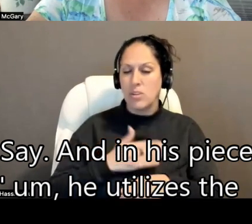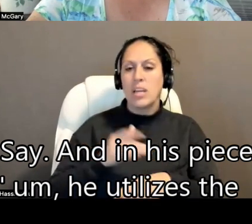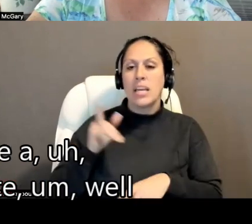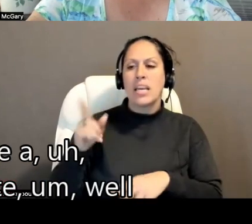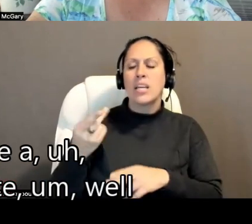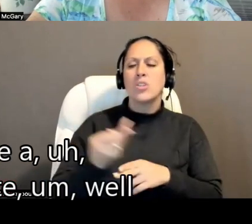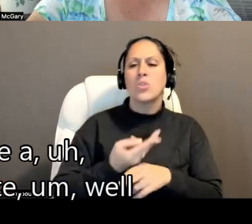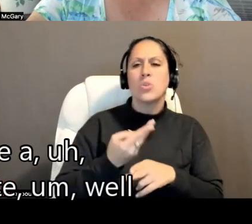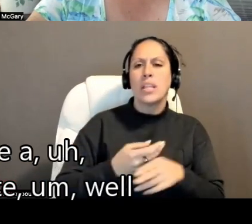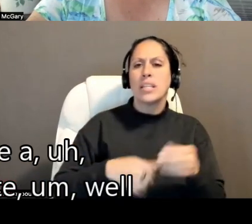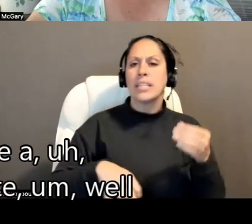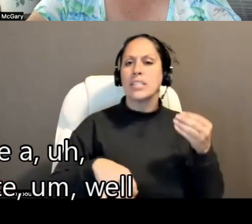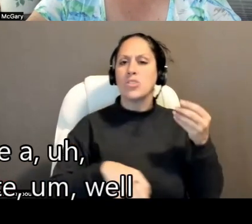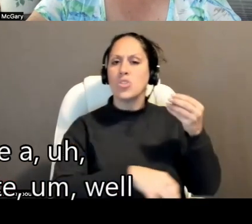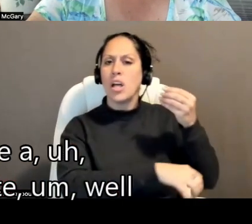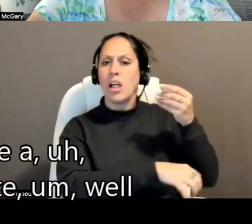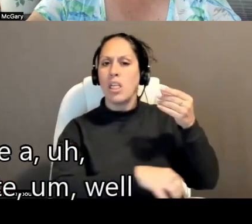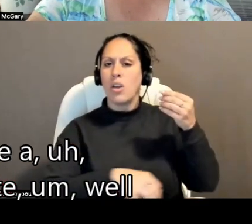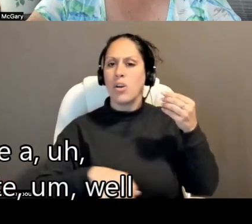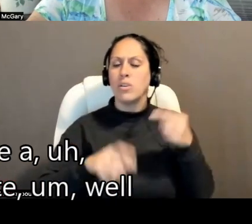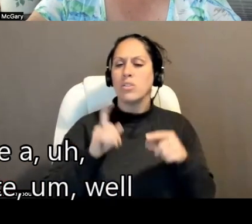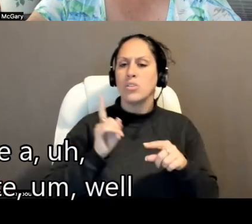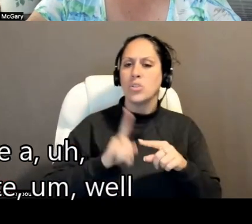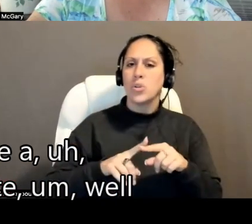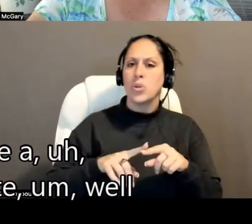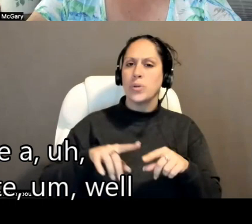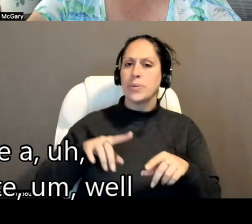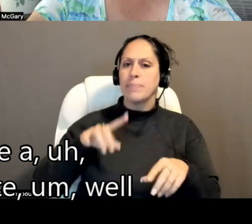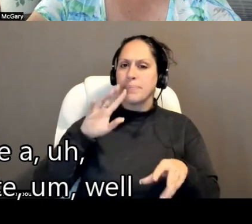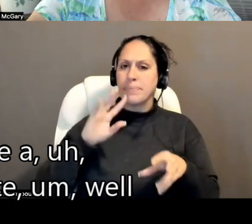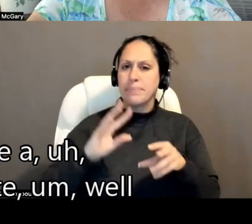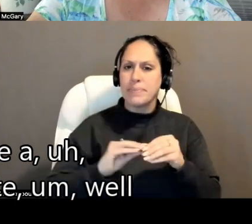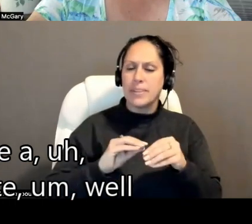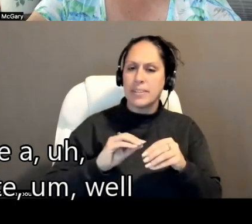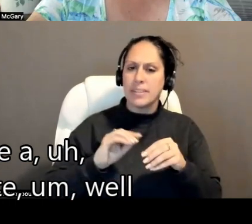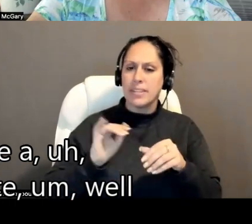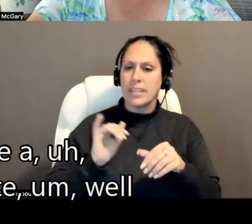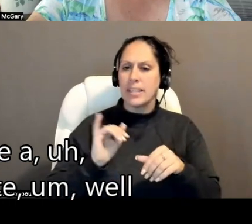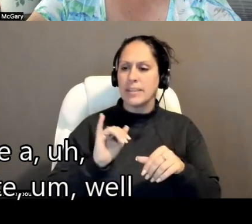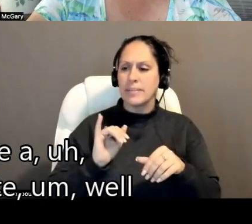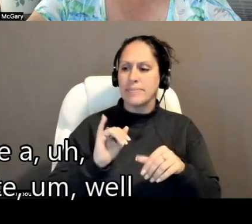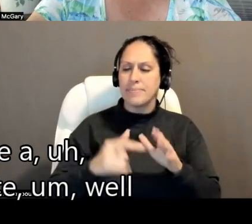utilizes the cello to imitate a